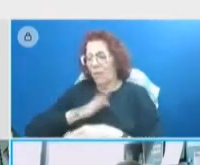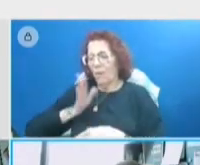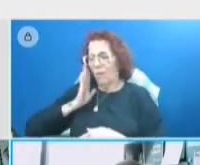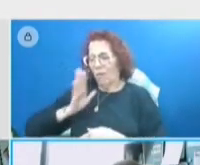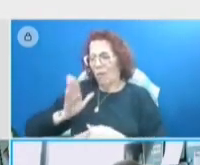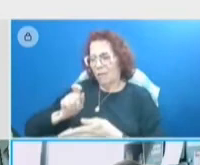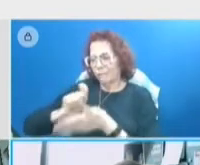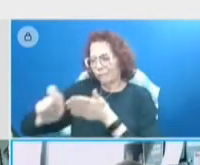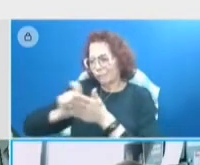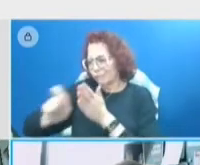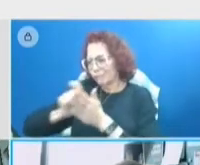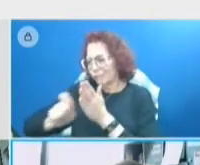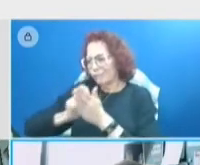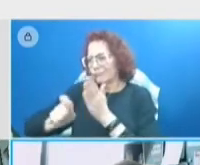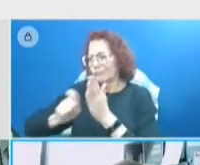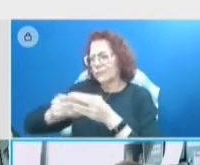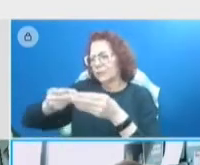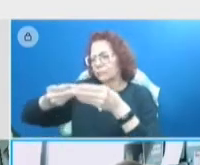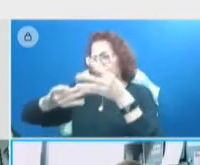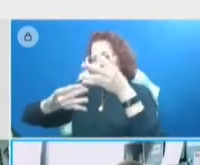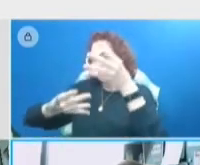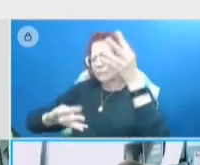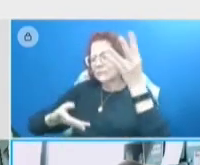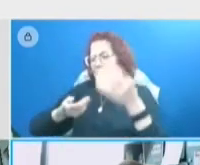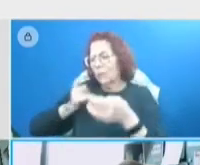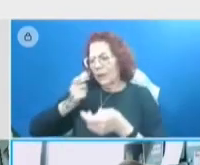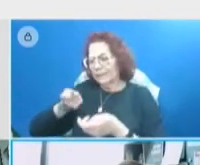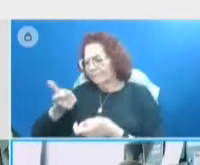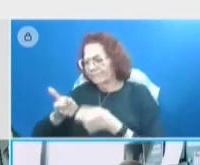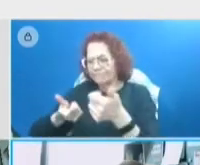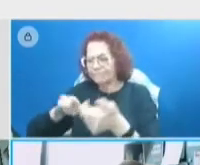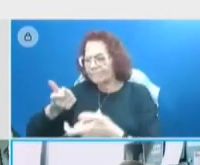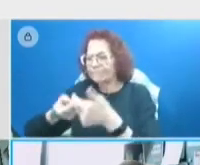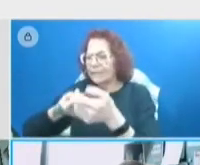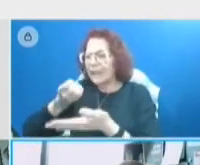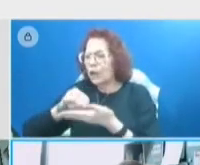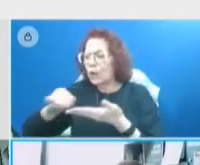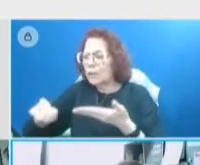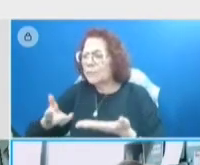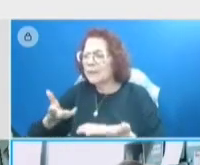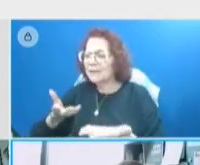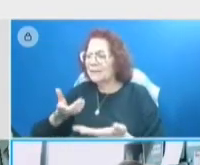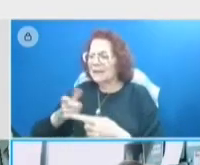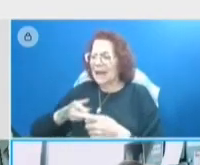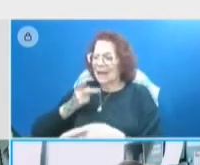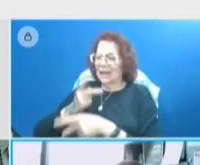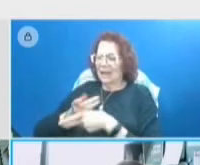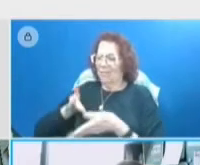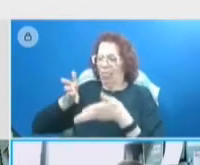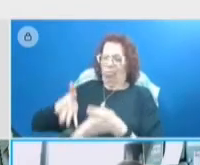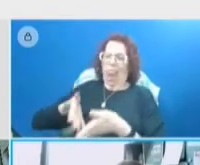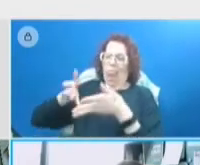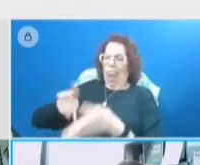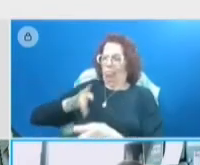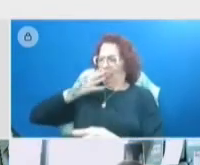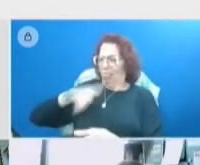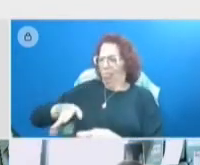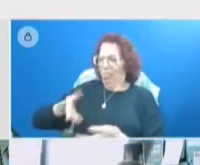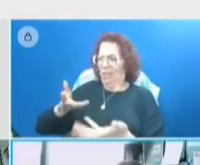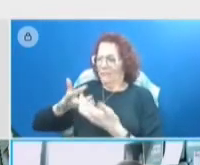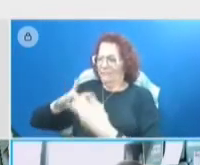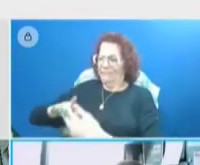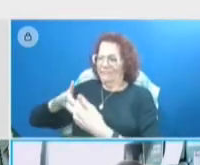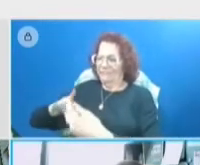is coming back that the county has leftover unused items in an aggregated form of more